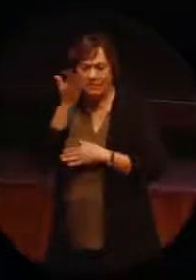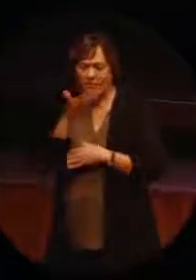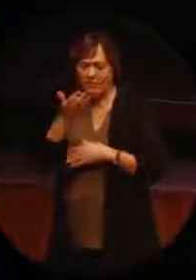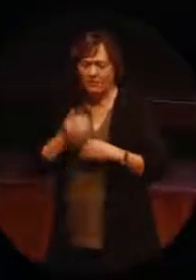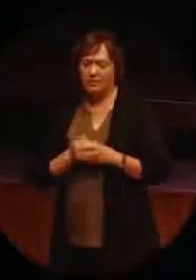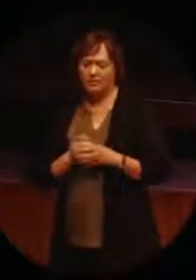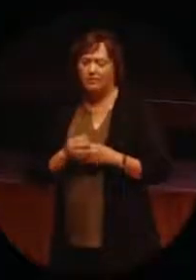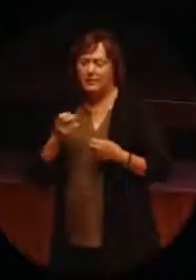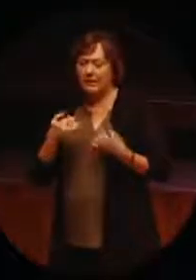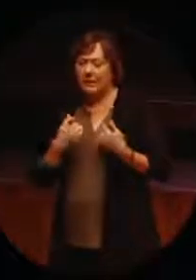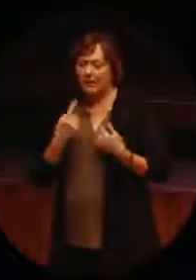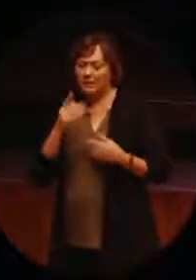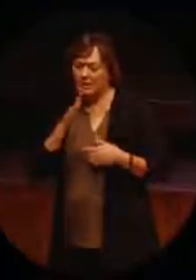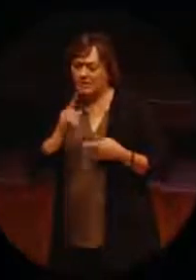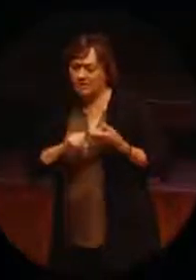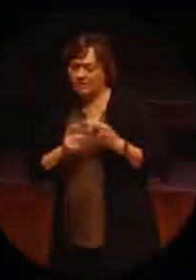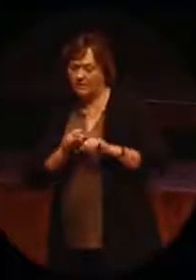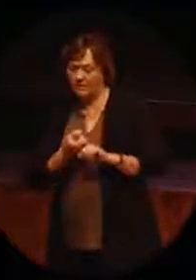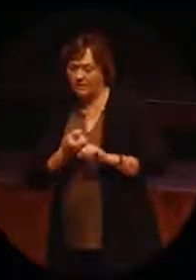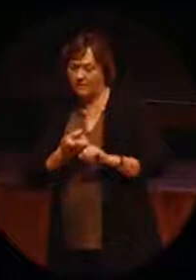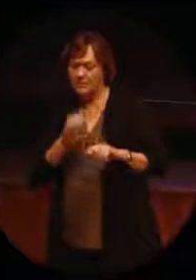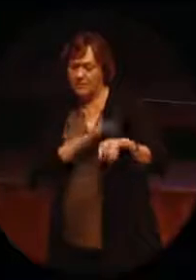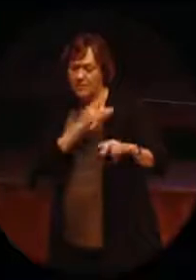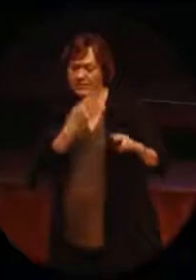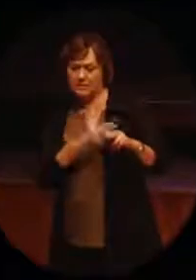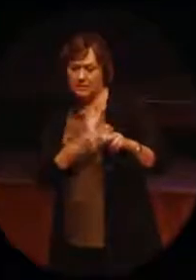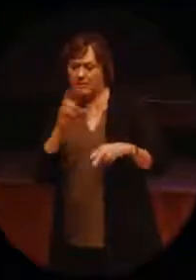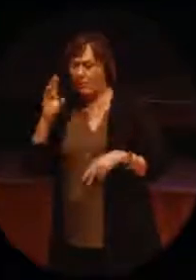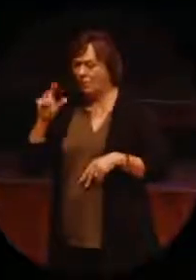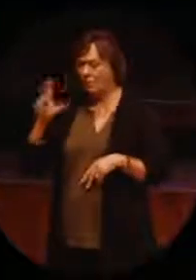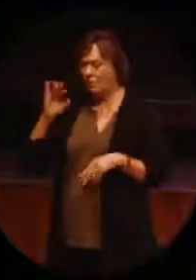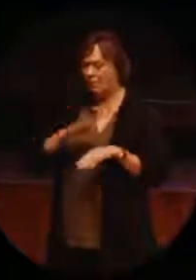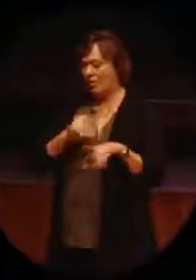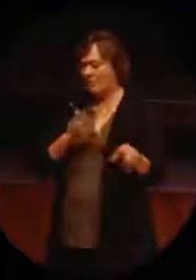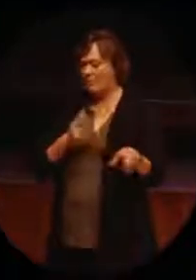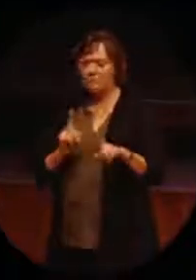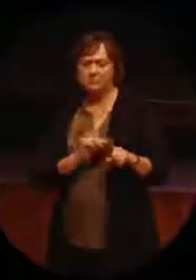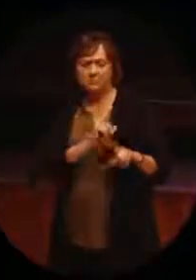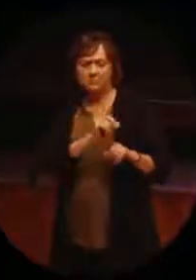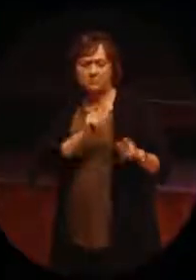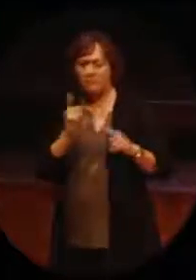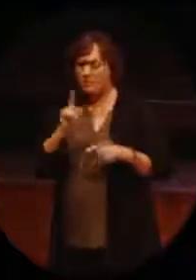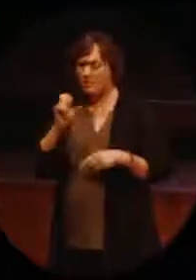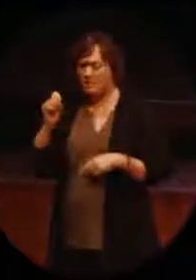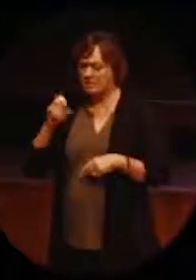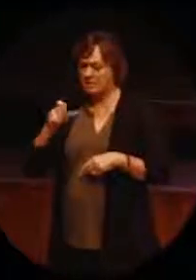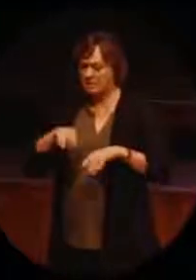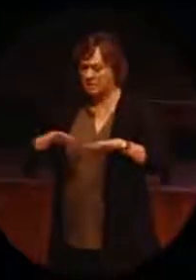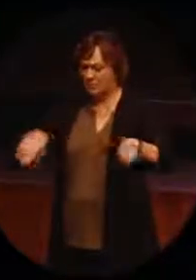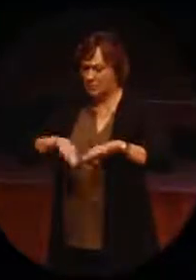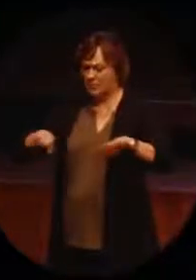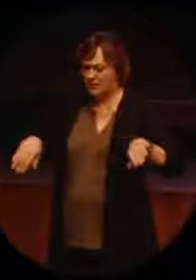there. And so he had one of his buddies call out his name at roll call. He went over to where the SEALs were